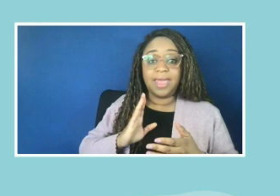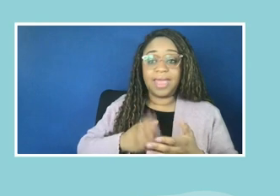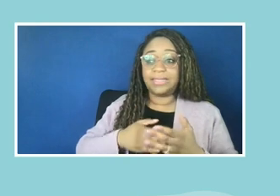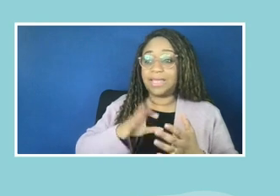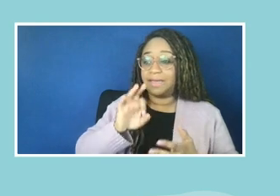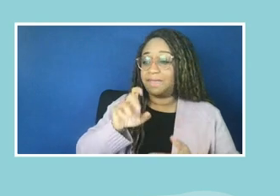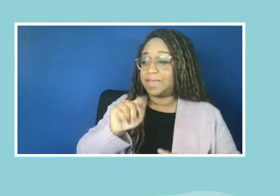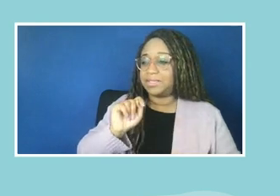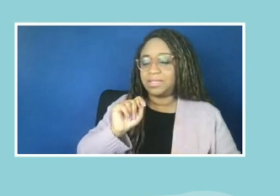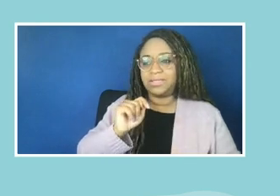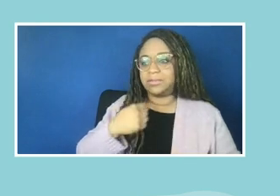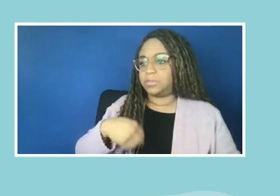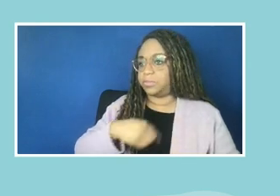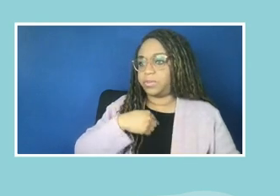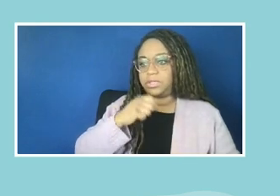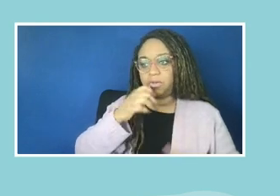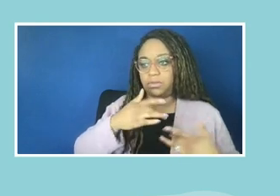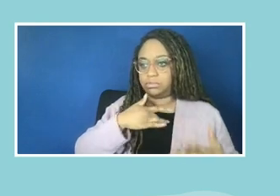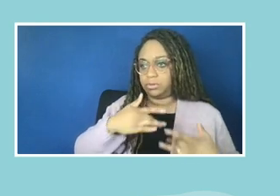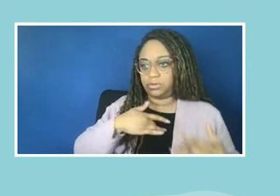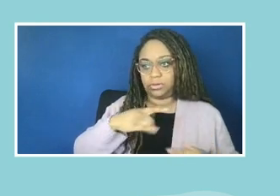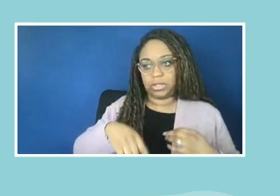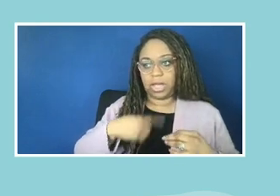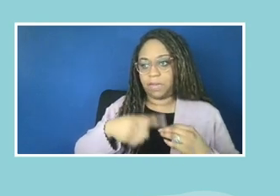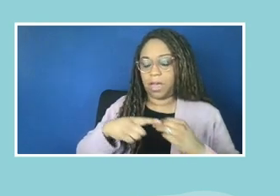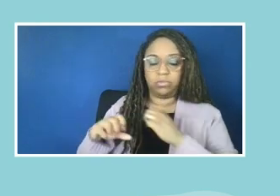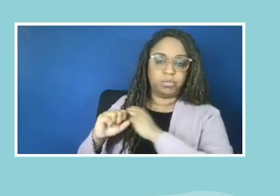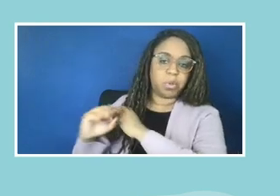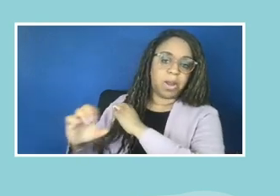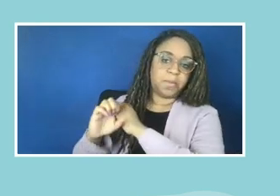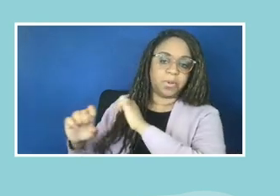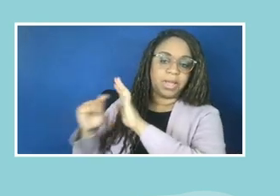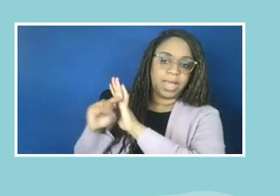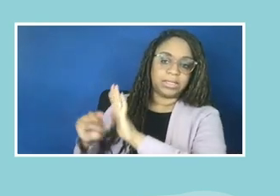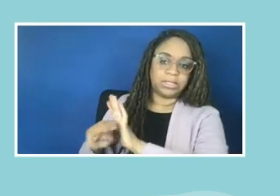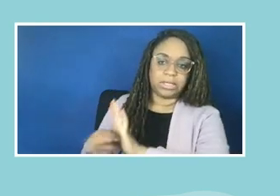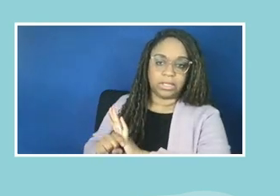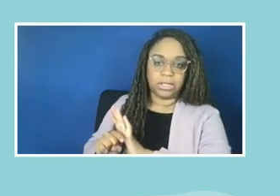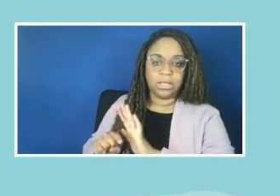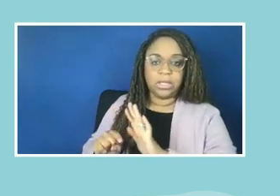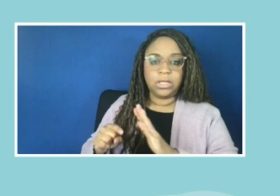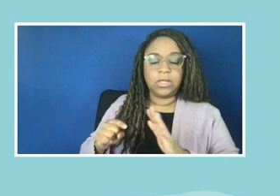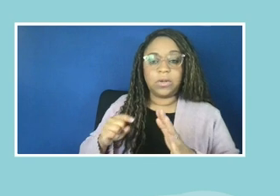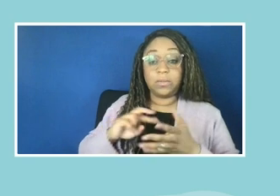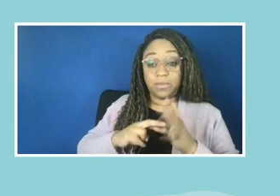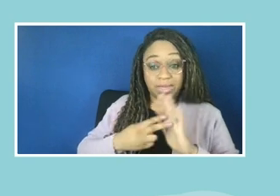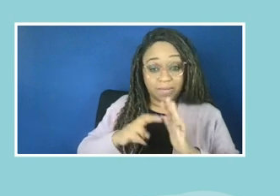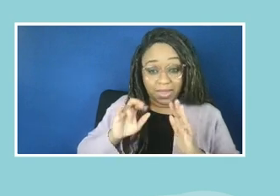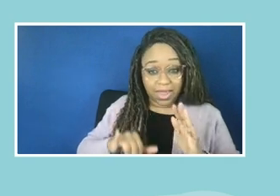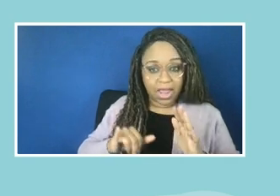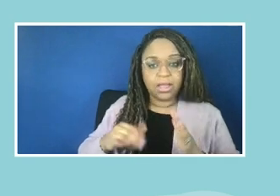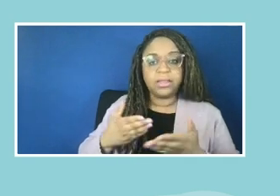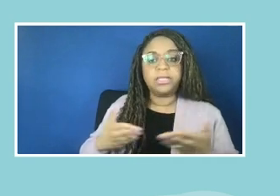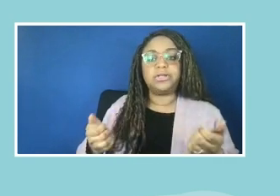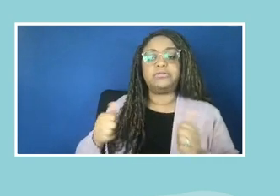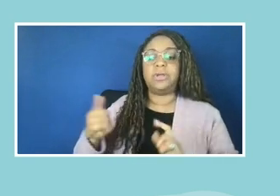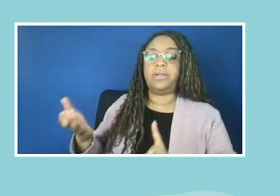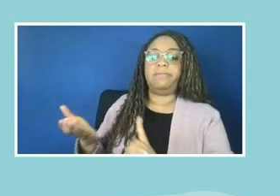I say propaganda, I just mean things that are just trying to sell you to a point, regardless of whether or not